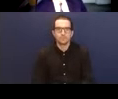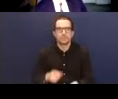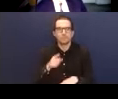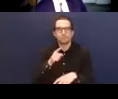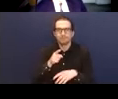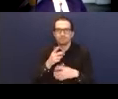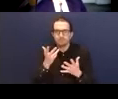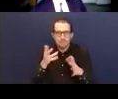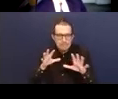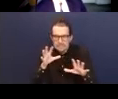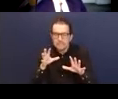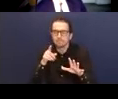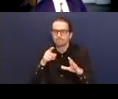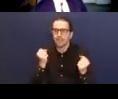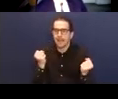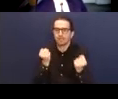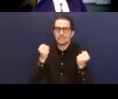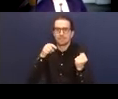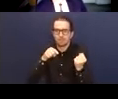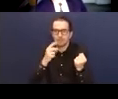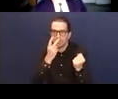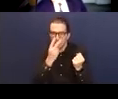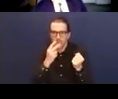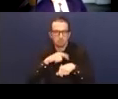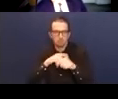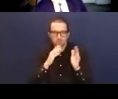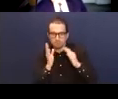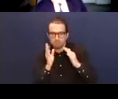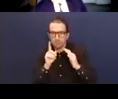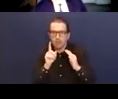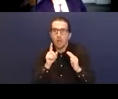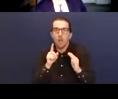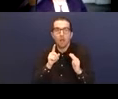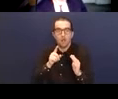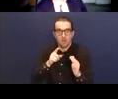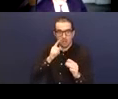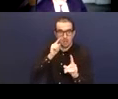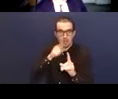disability equality on the Sustainable Development Goals.